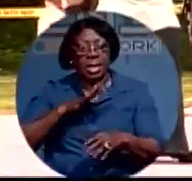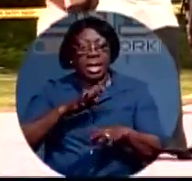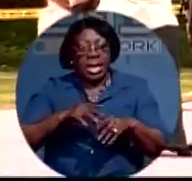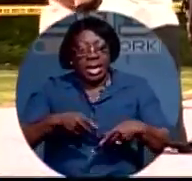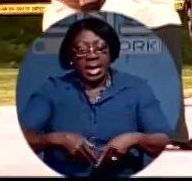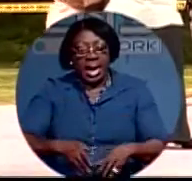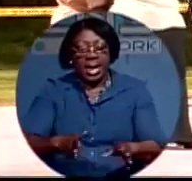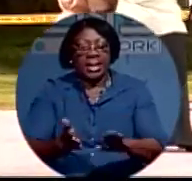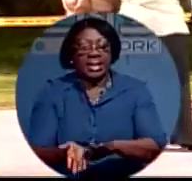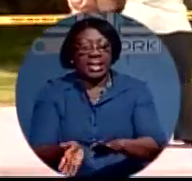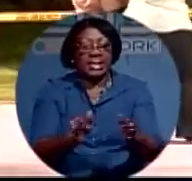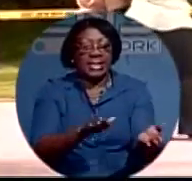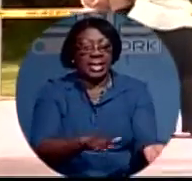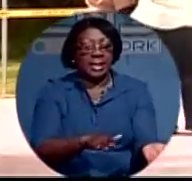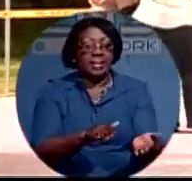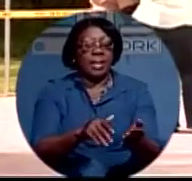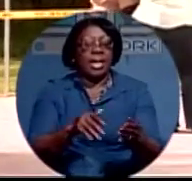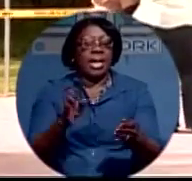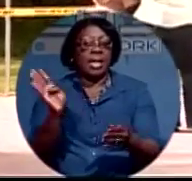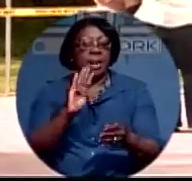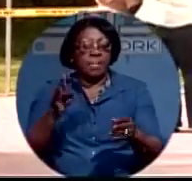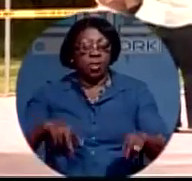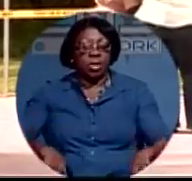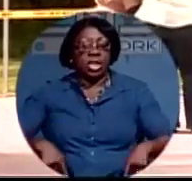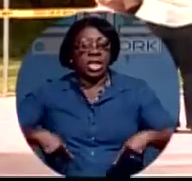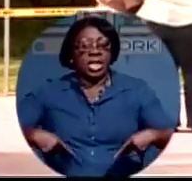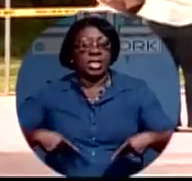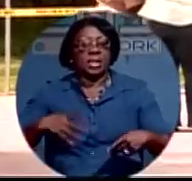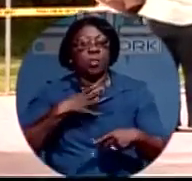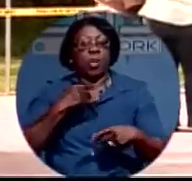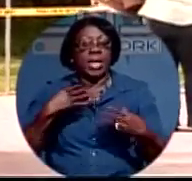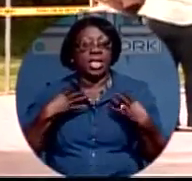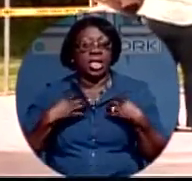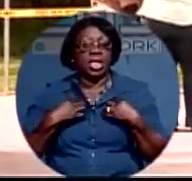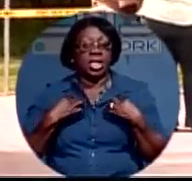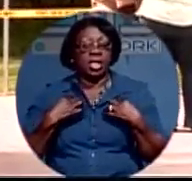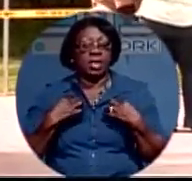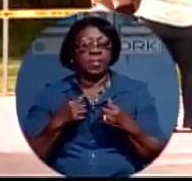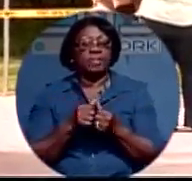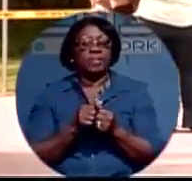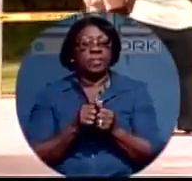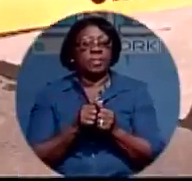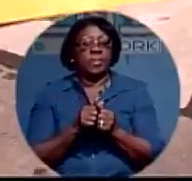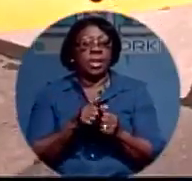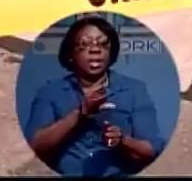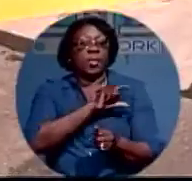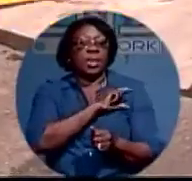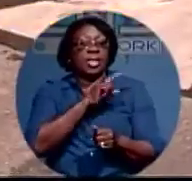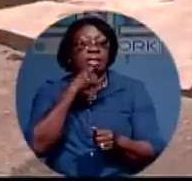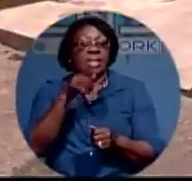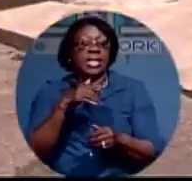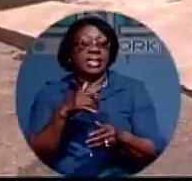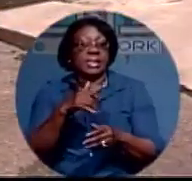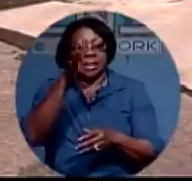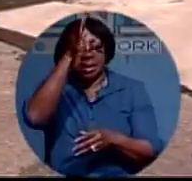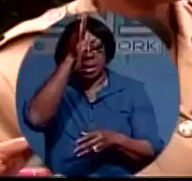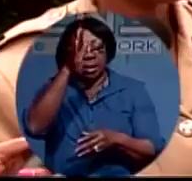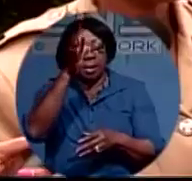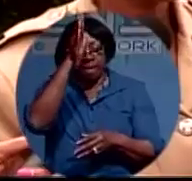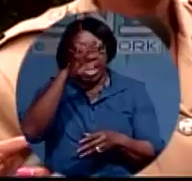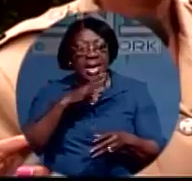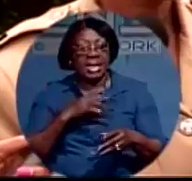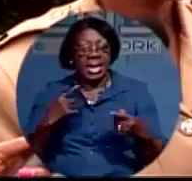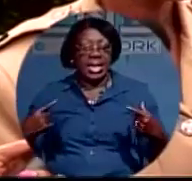feet tall was found clad in a blue jeans and white t-shirt. Police press officer Inspector Chrislyn Skippings says the man had injuries to the upper body.